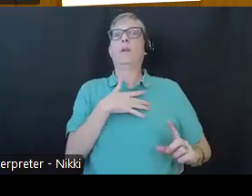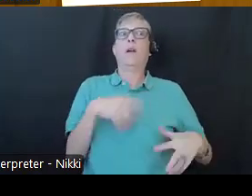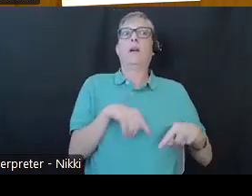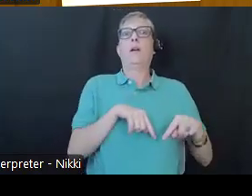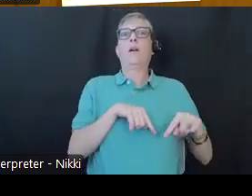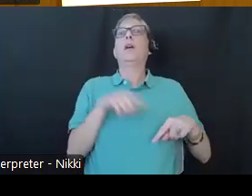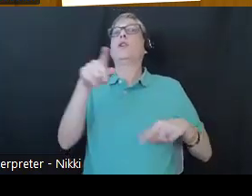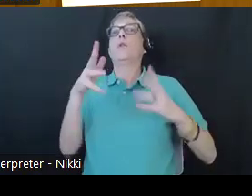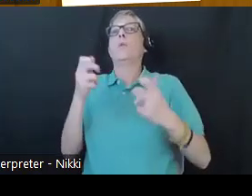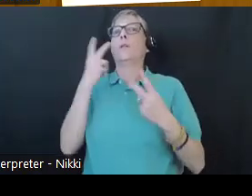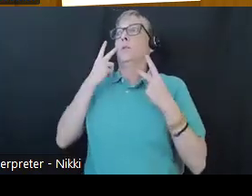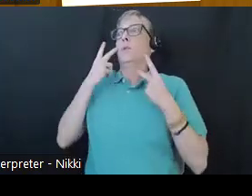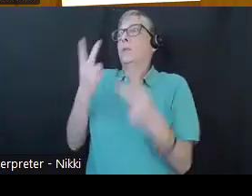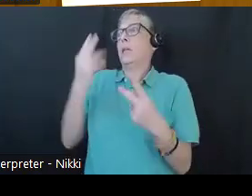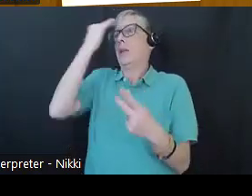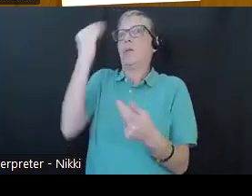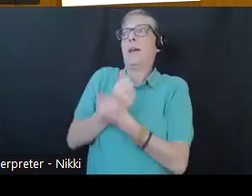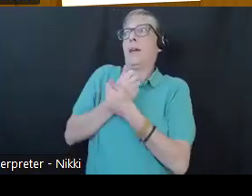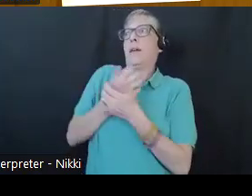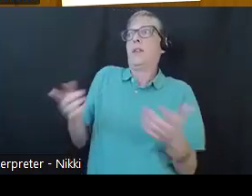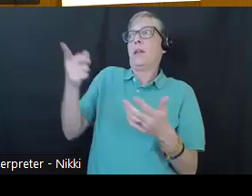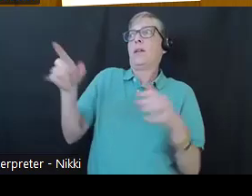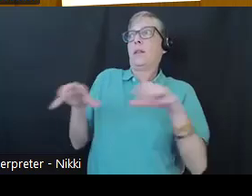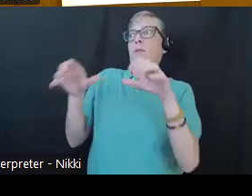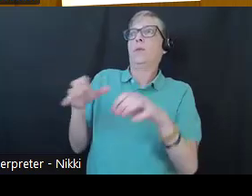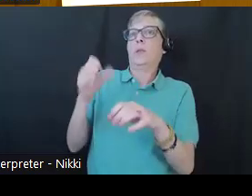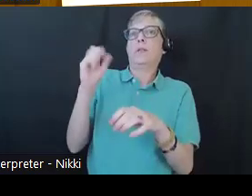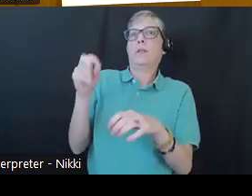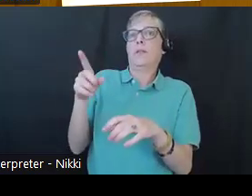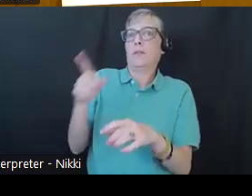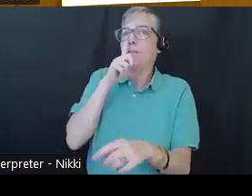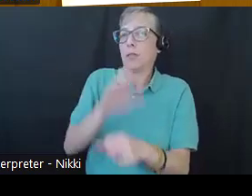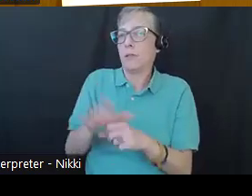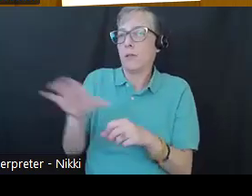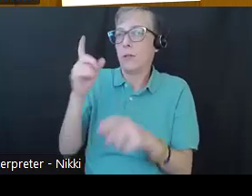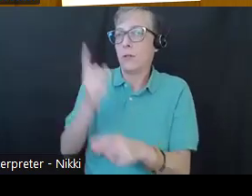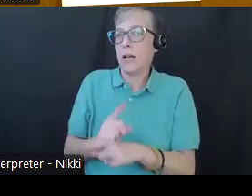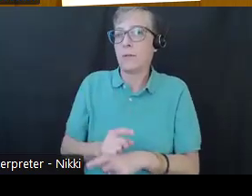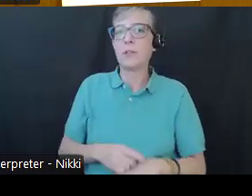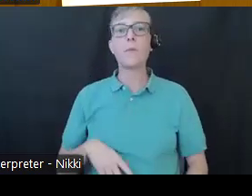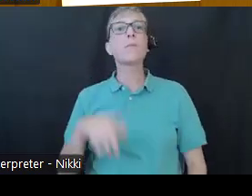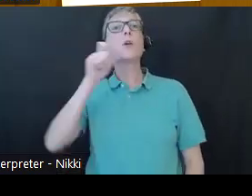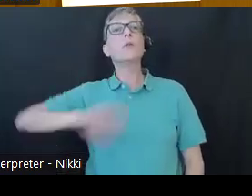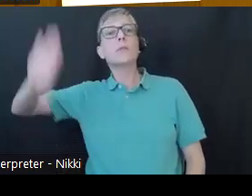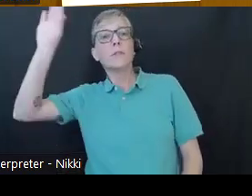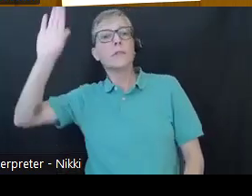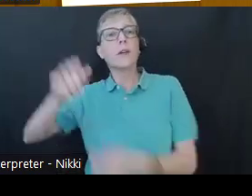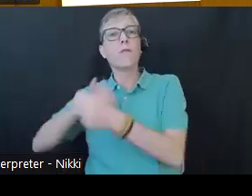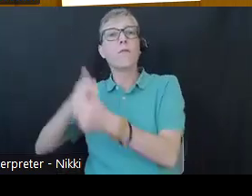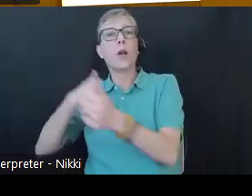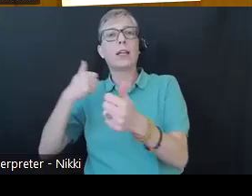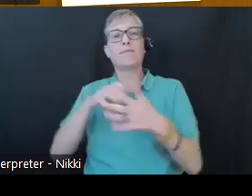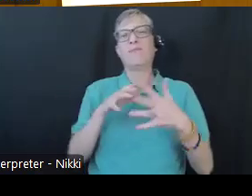thing that the dentist is doing to make sure they're doing it correctly? Show of hands. Who's an avoidant coper? Give me the